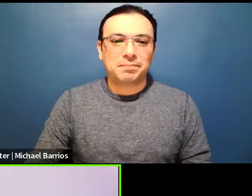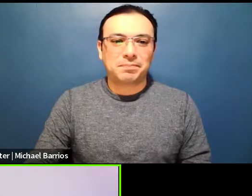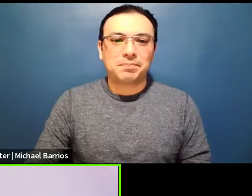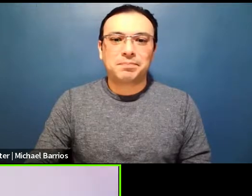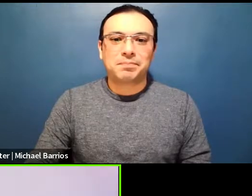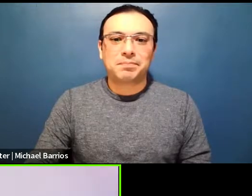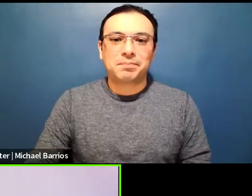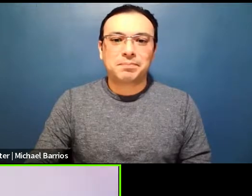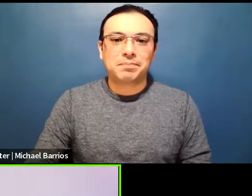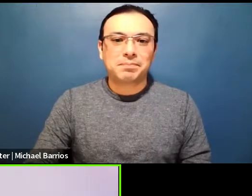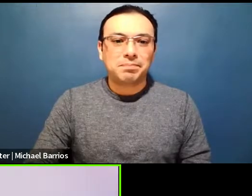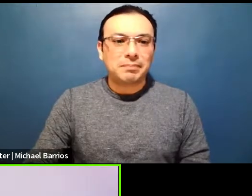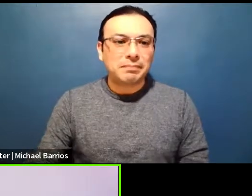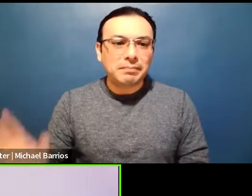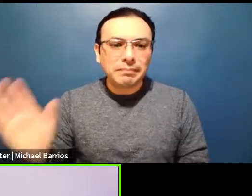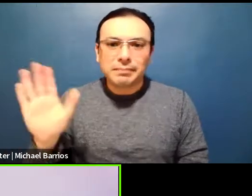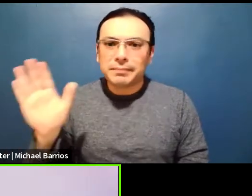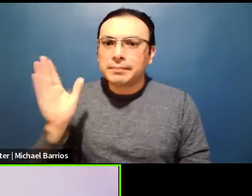Is it me yet?